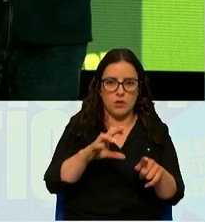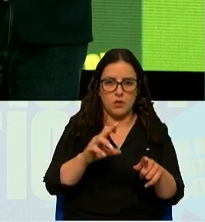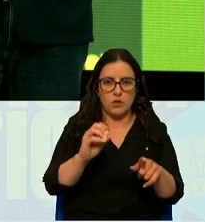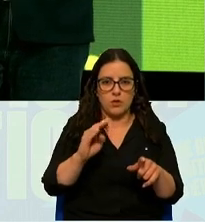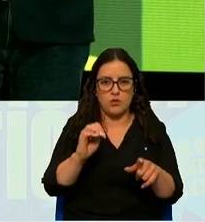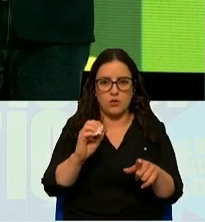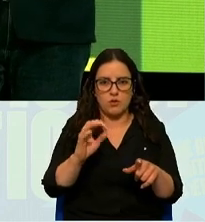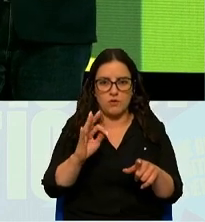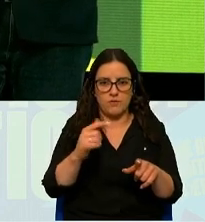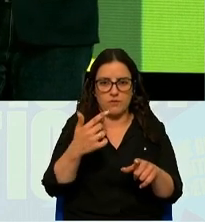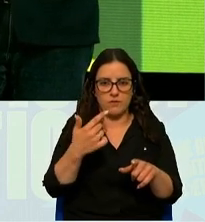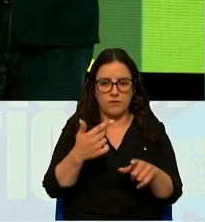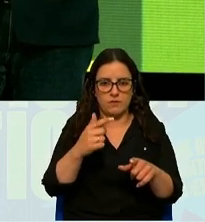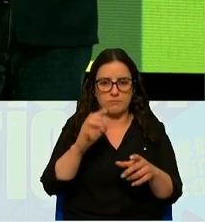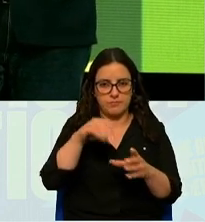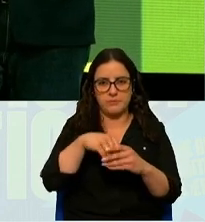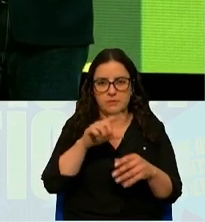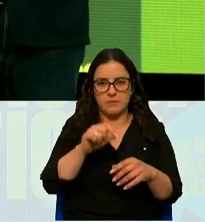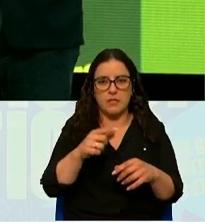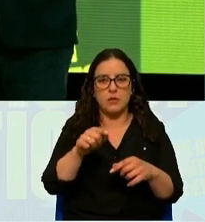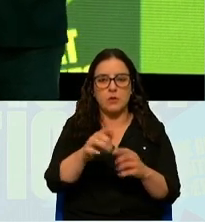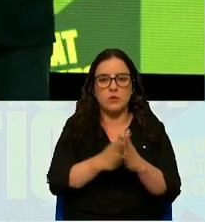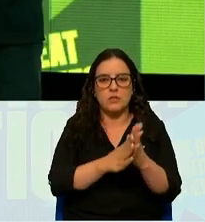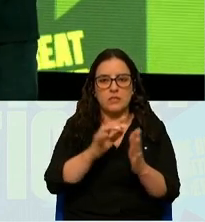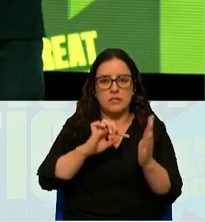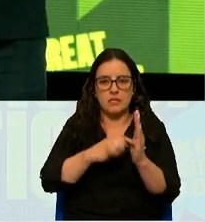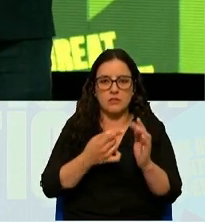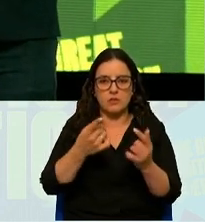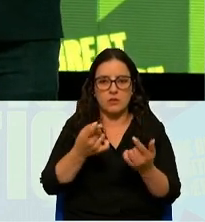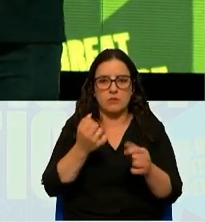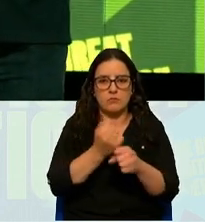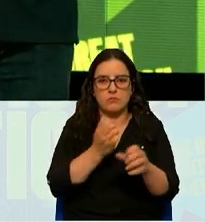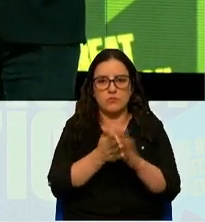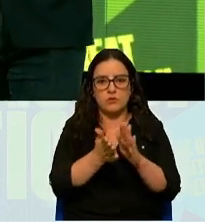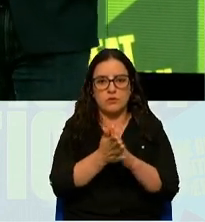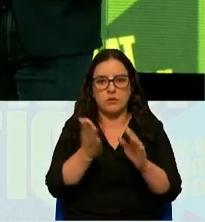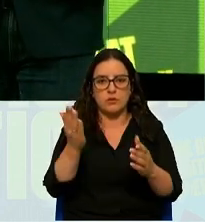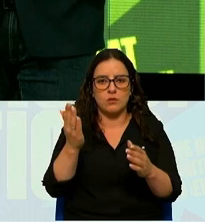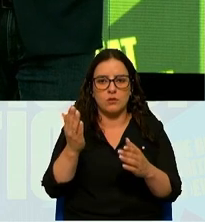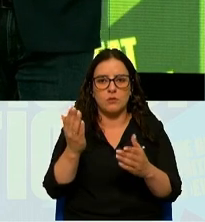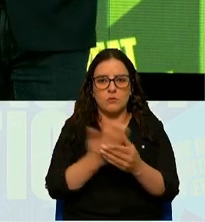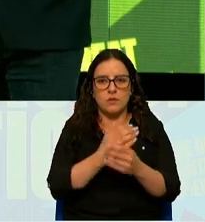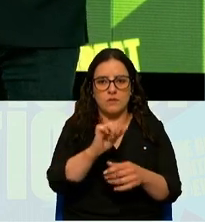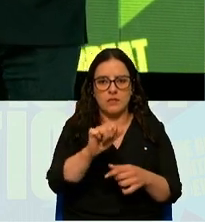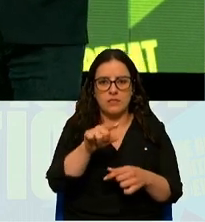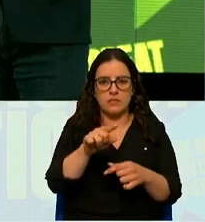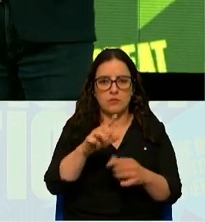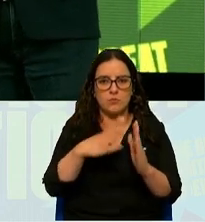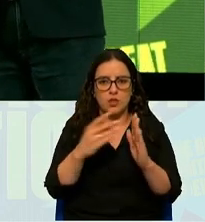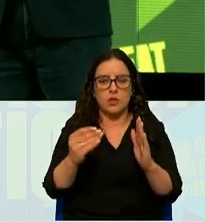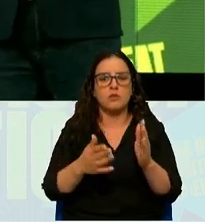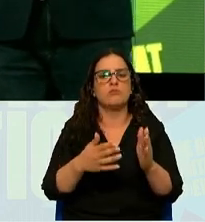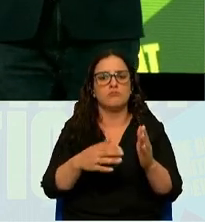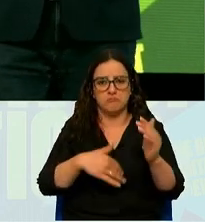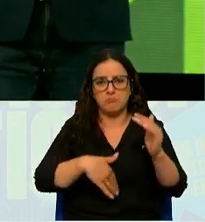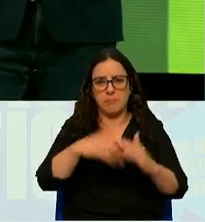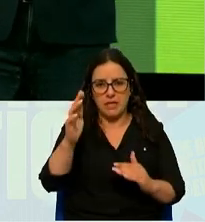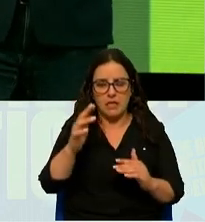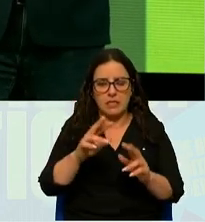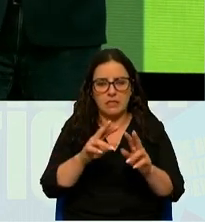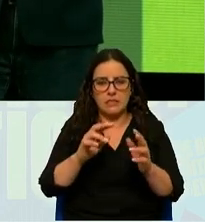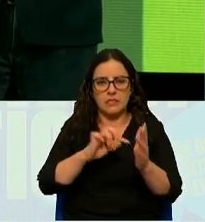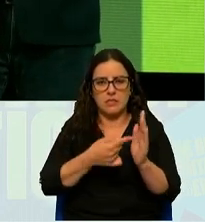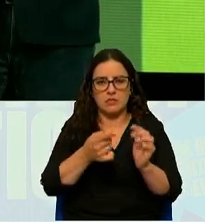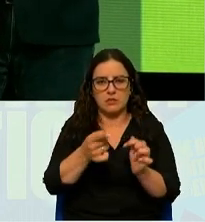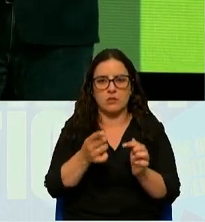this test for their hiring process. And it was actually, this model was actually able to pass that test that is used in many corporations as